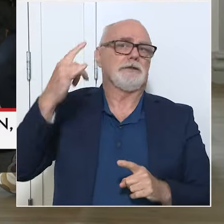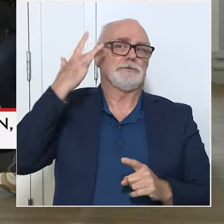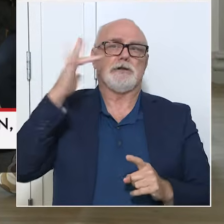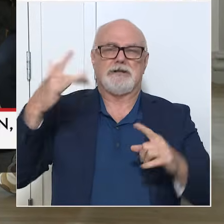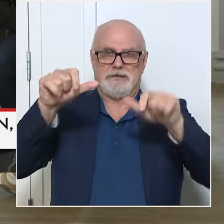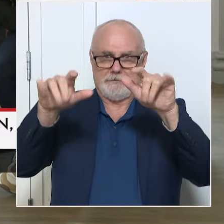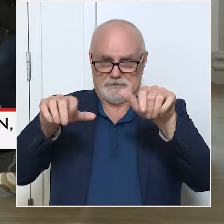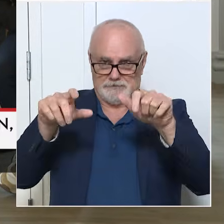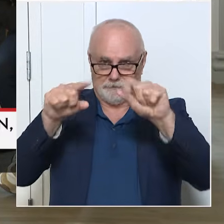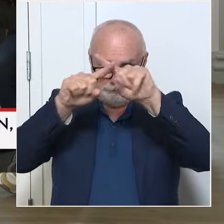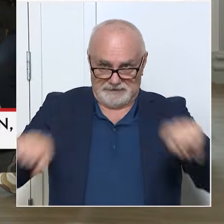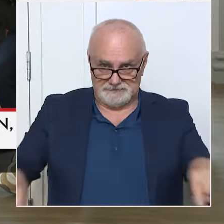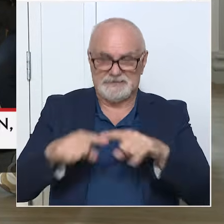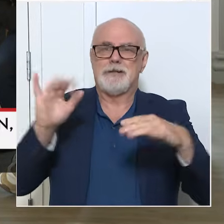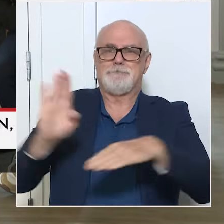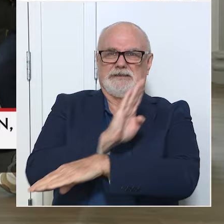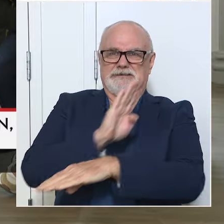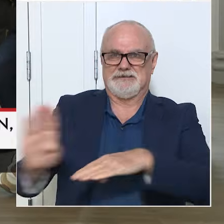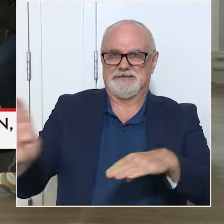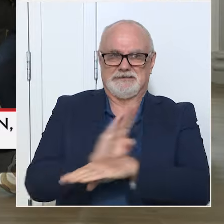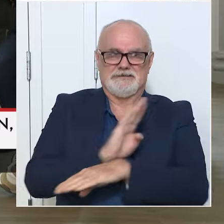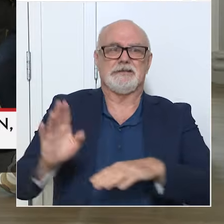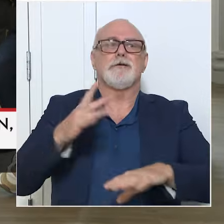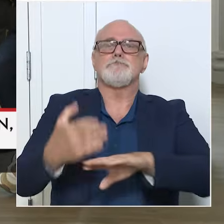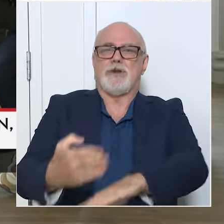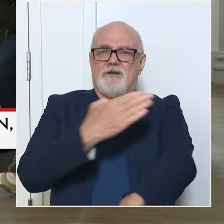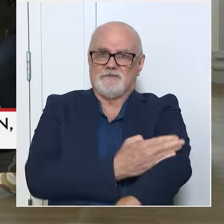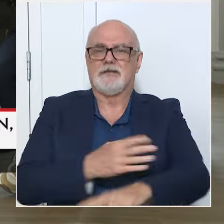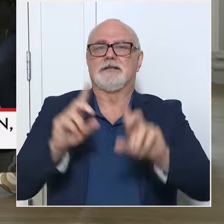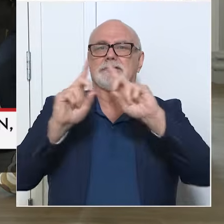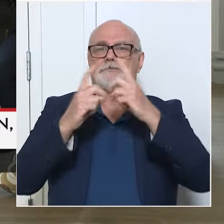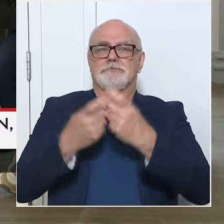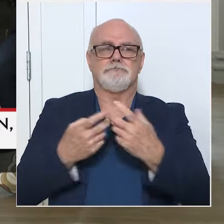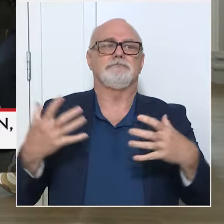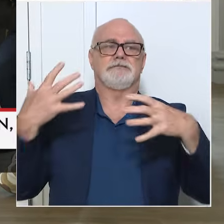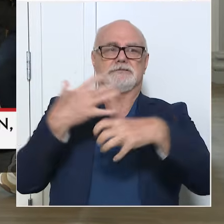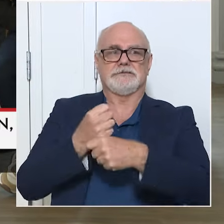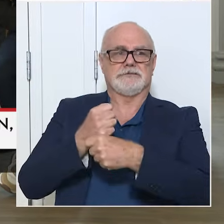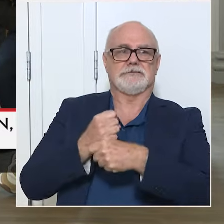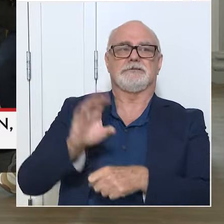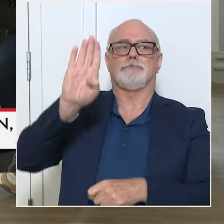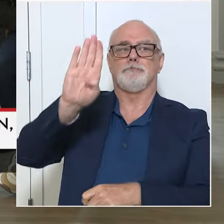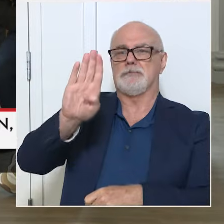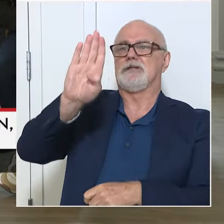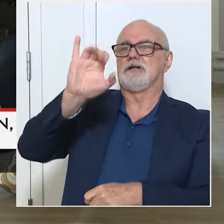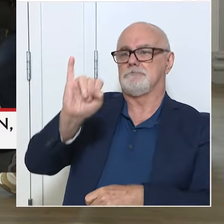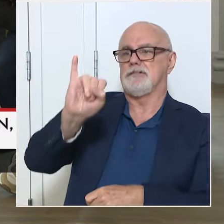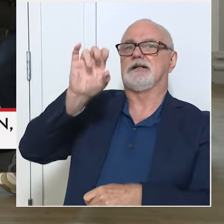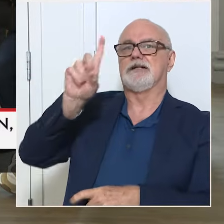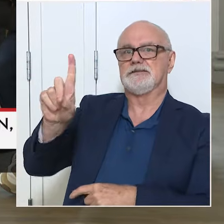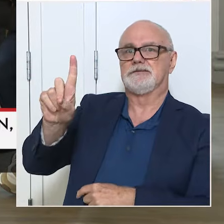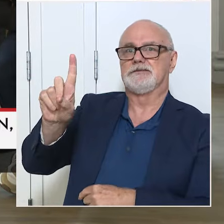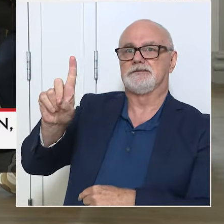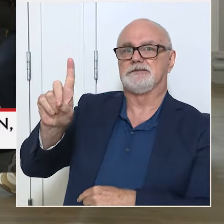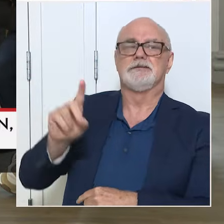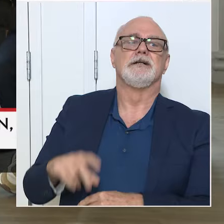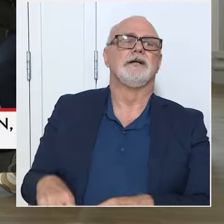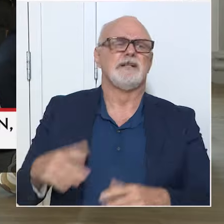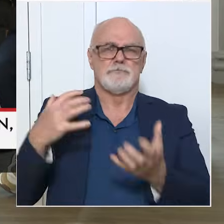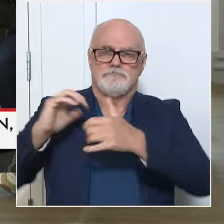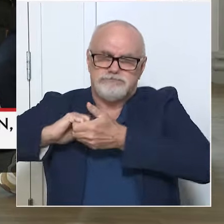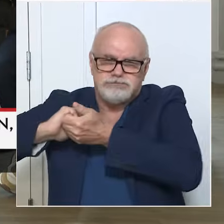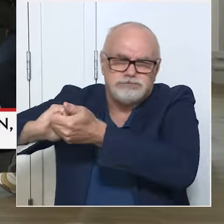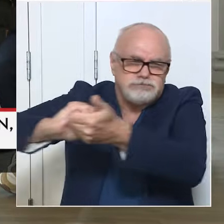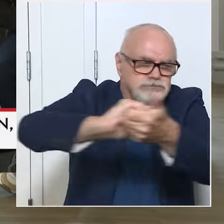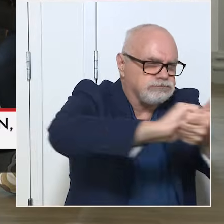Growth Fund has been the driving force behind our ability to scale. Choosing Washington, D.C. was an